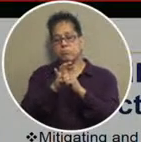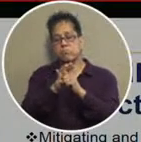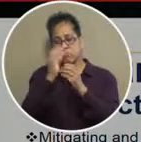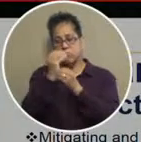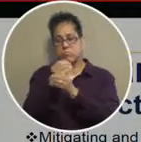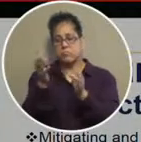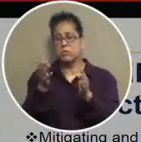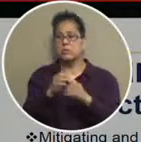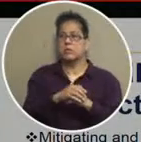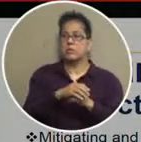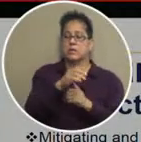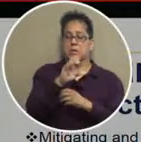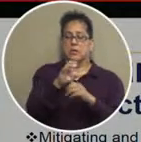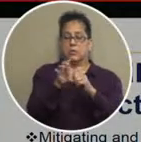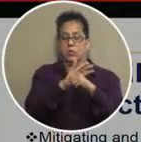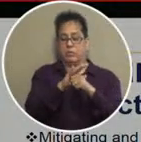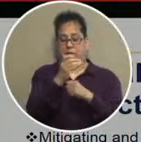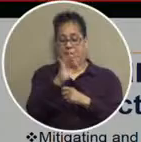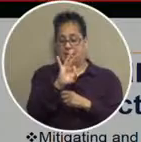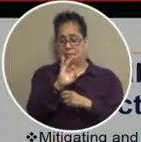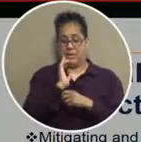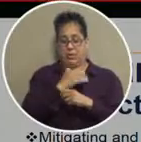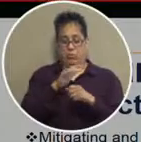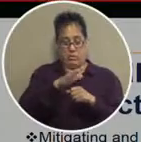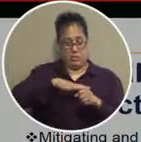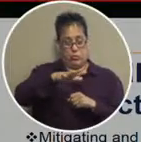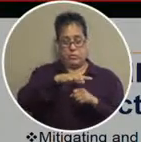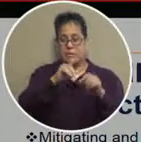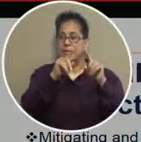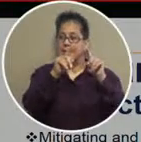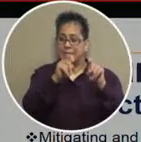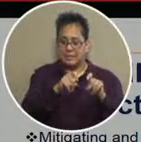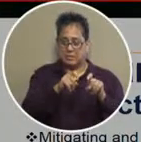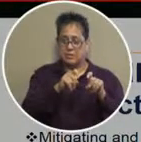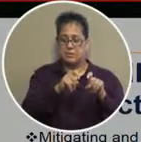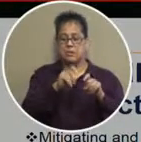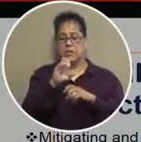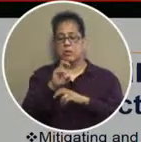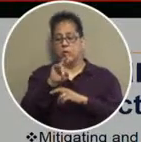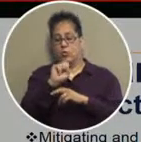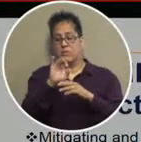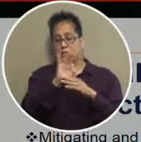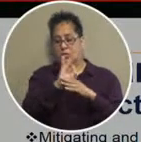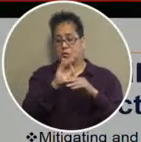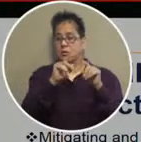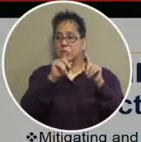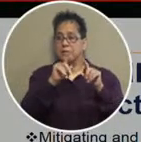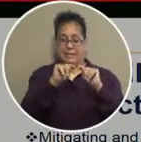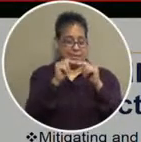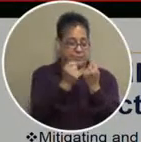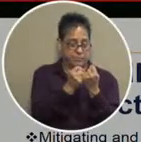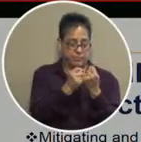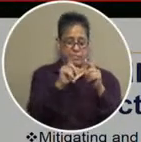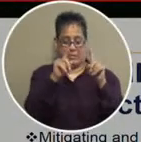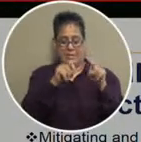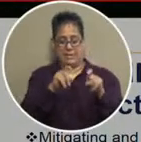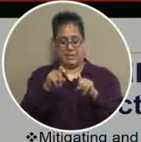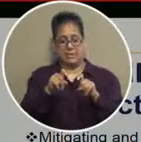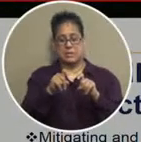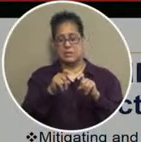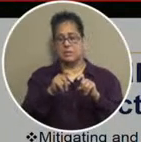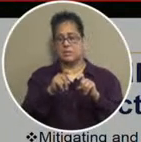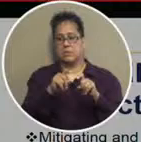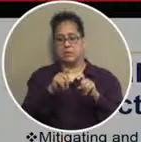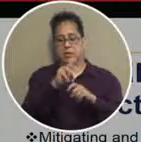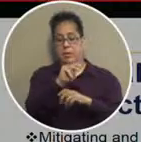Mitigating and responding to COVID-19 in our region. Testing. As the cross-functional team will report out today, our testing efforts has multiplied